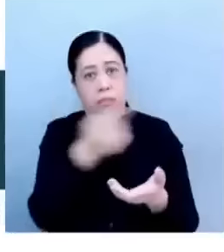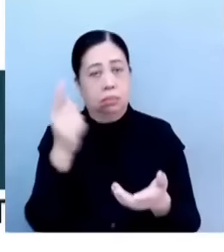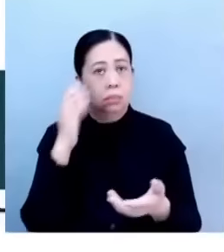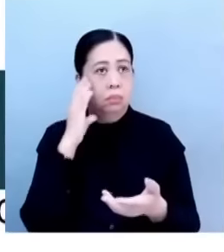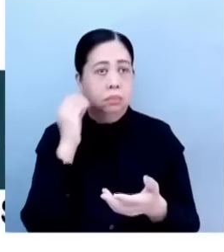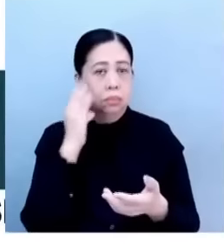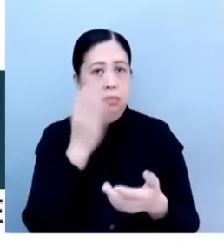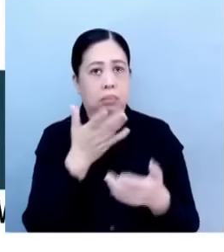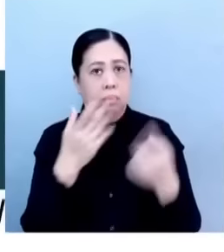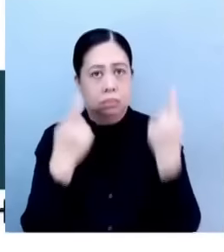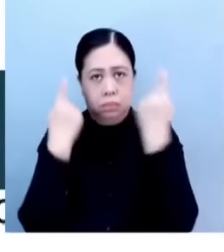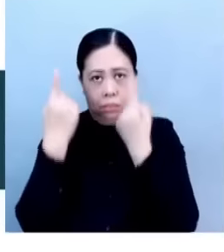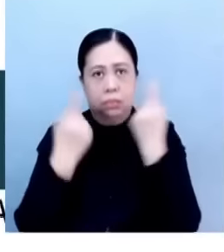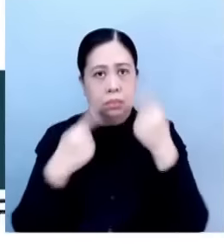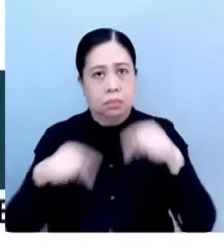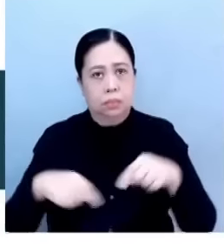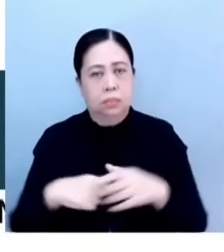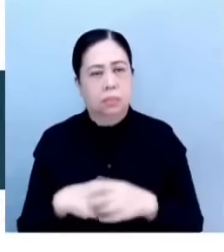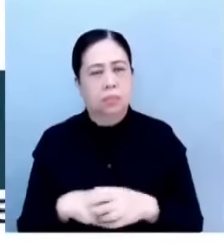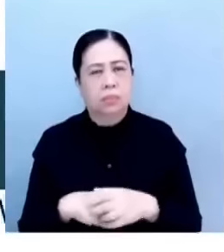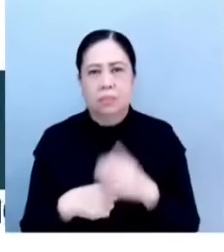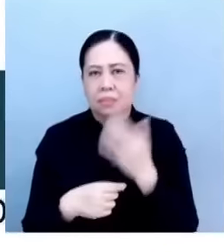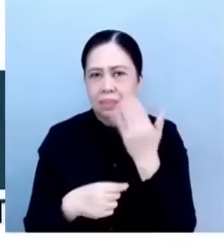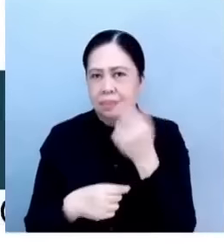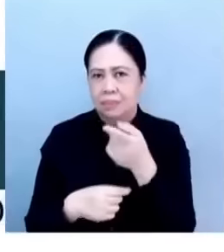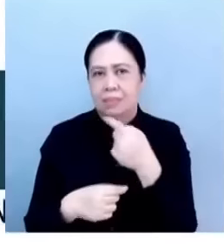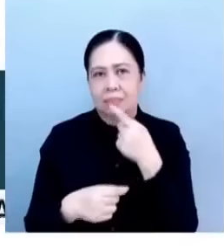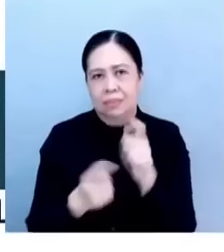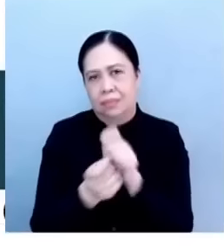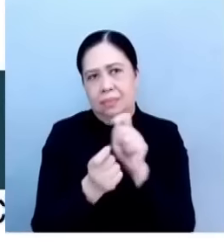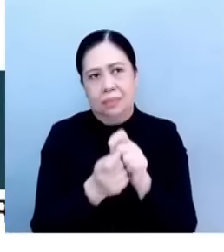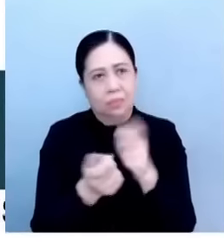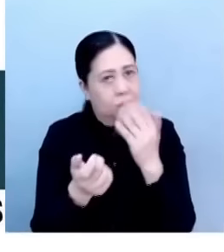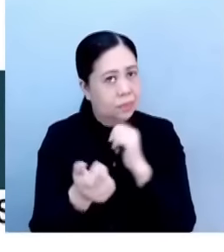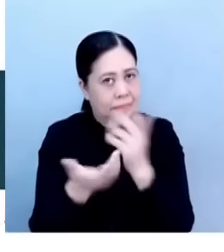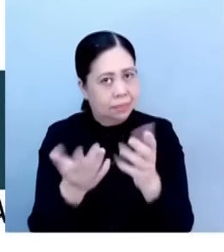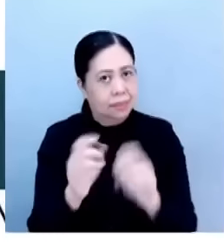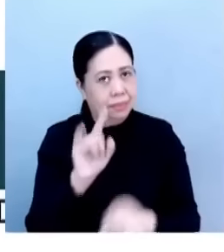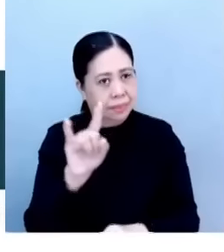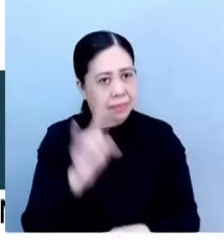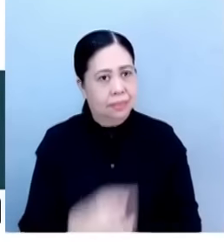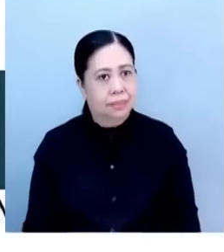this. Then why couldn't you have said exactly that in the ad?